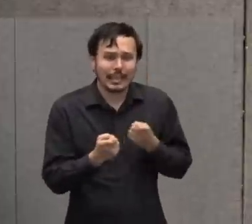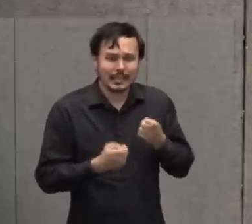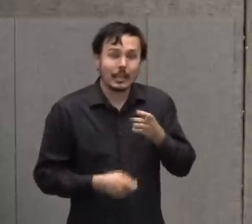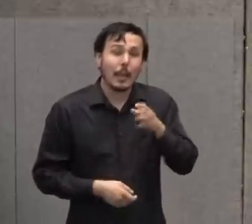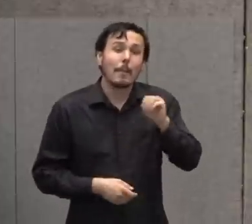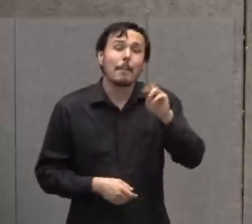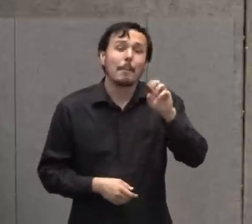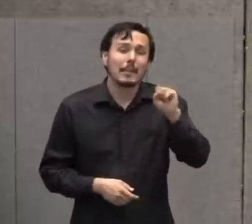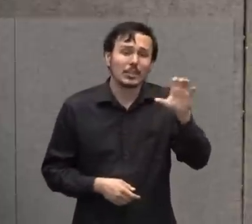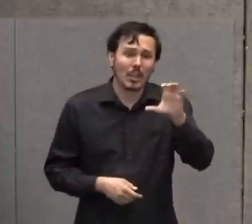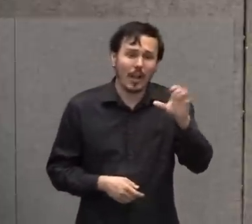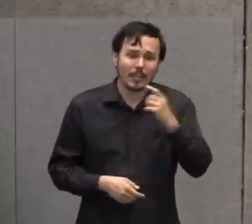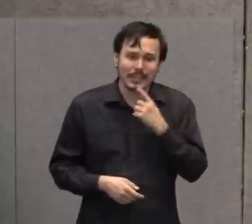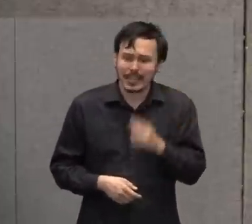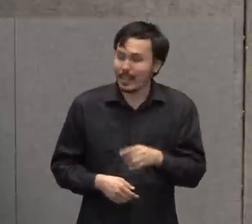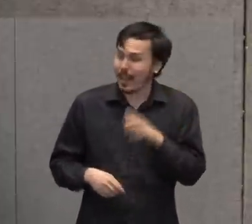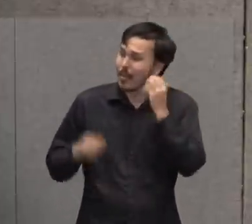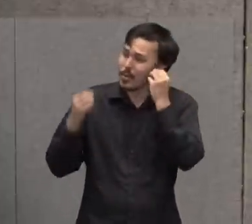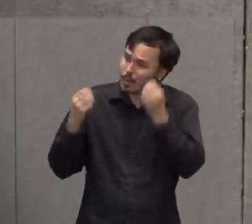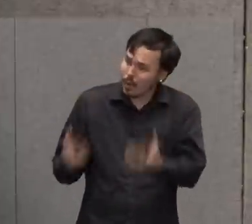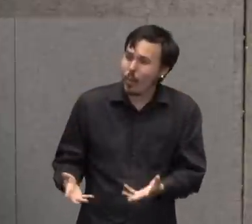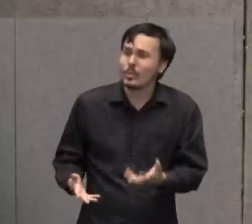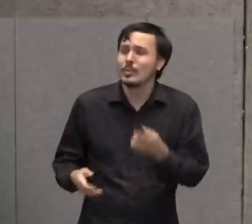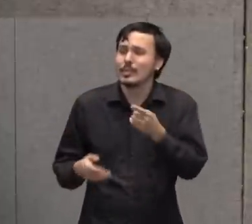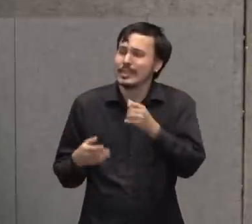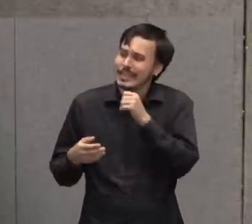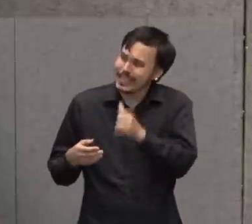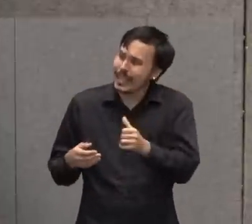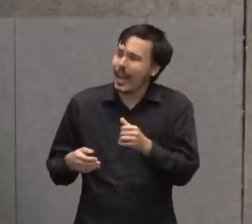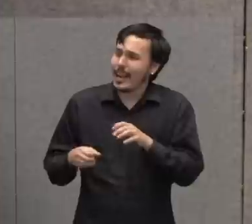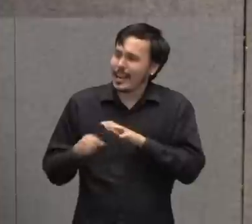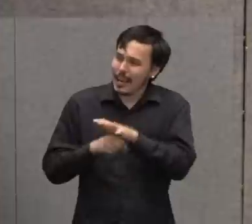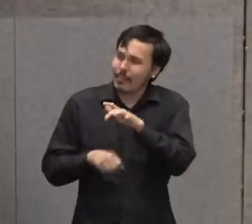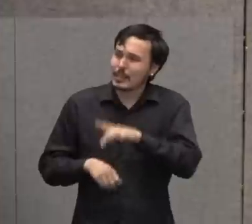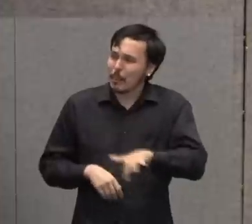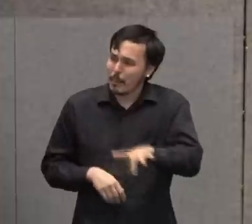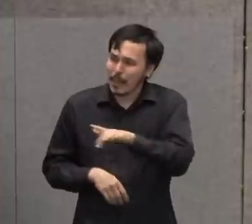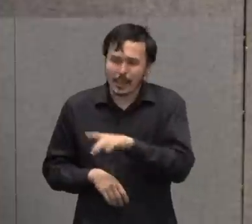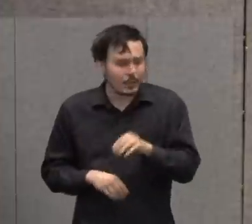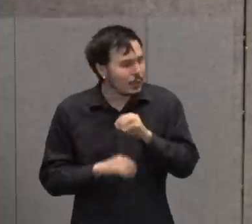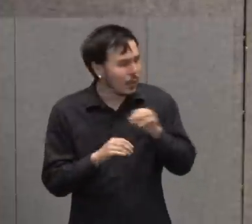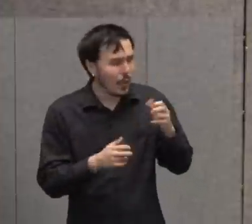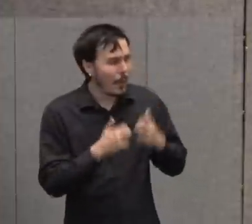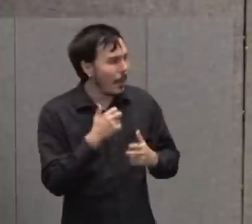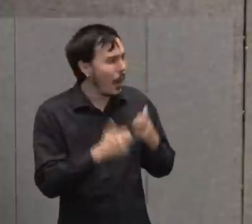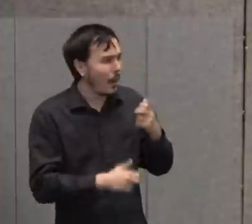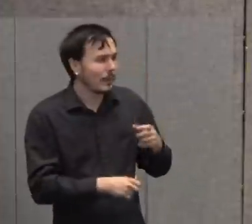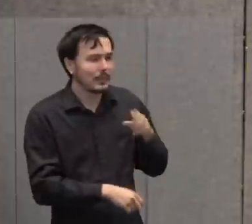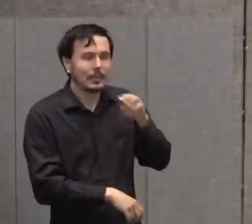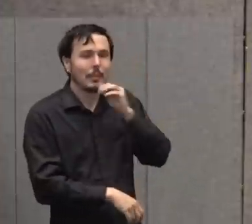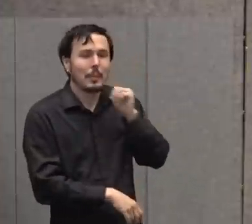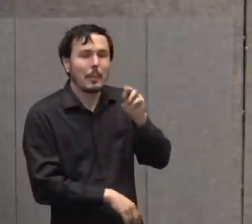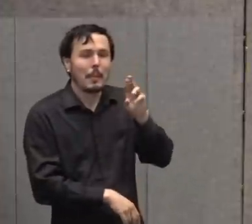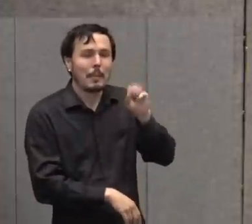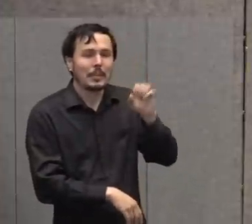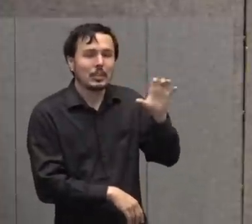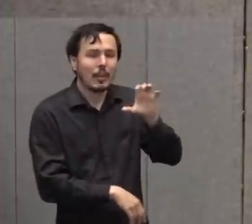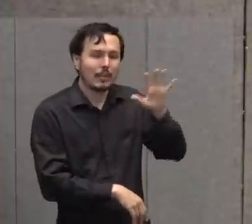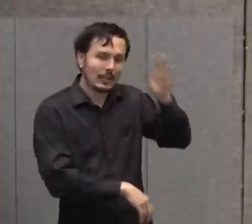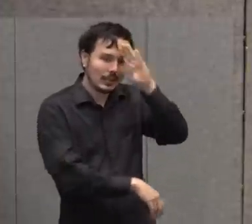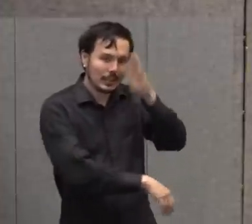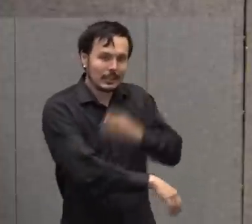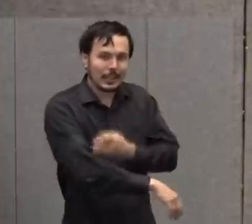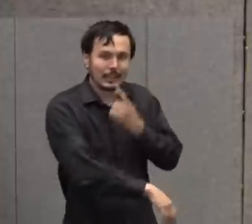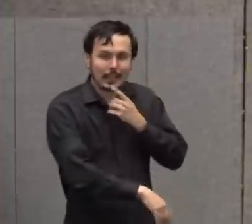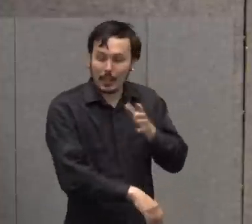Comfort said, "there's not enough room." "No problem, Mom," said the Comfort's son. "We'll just divide these two lines of tables